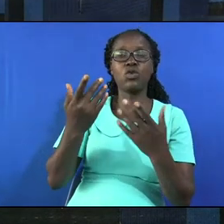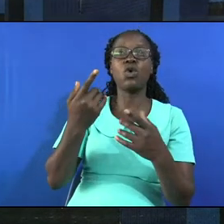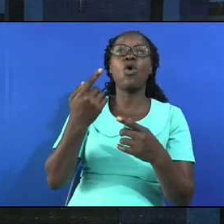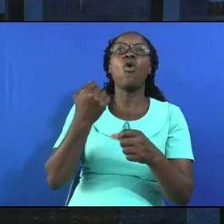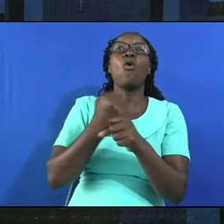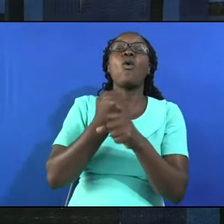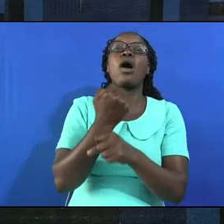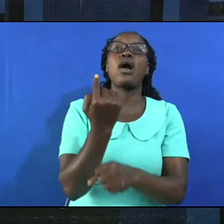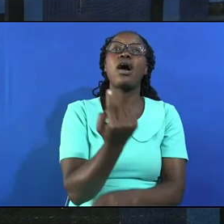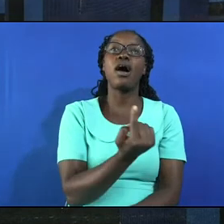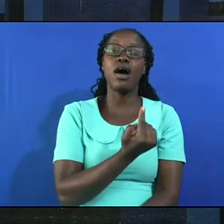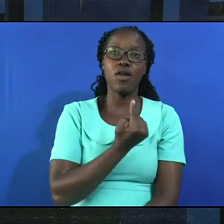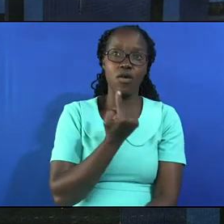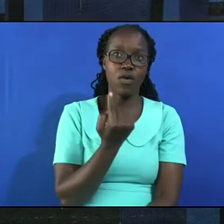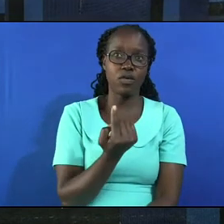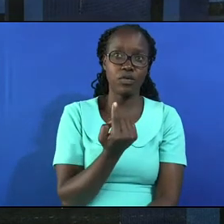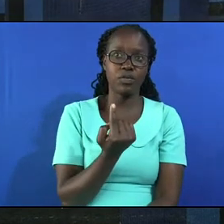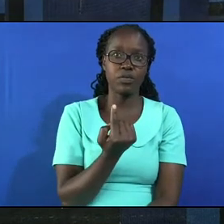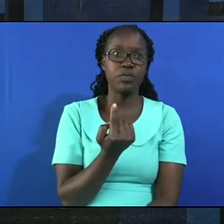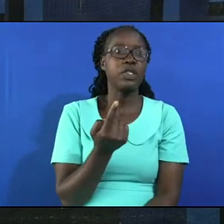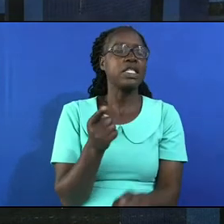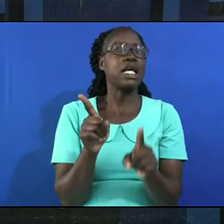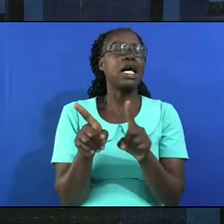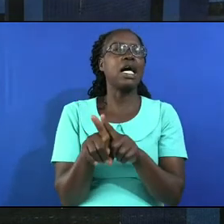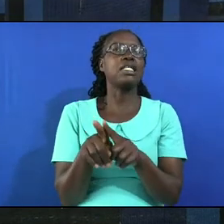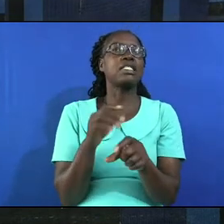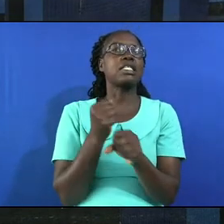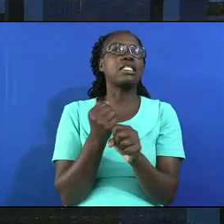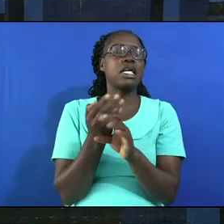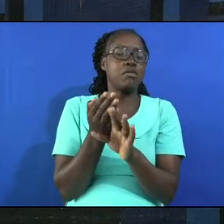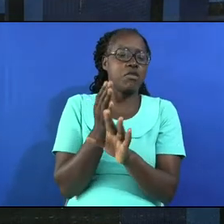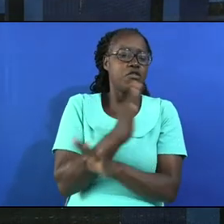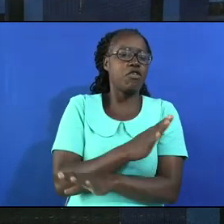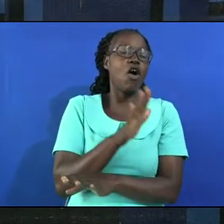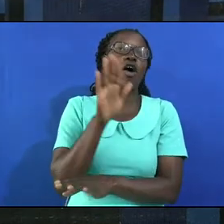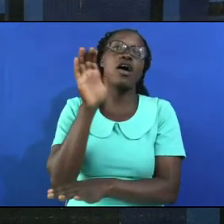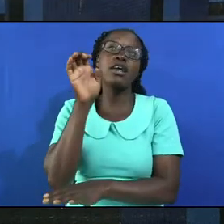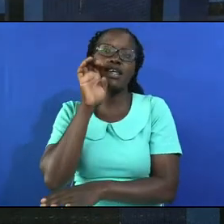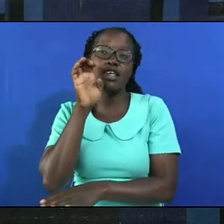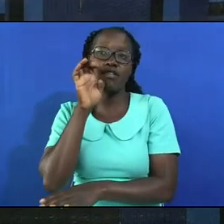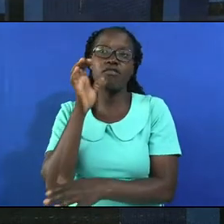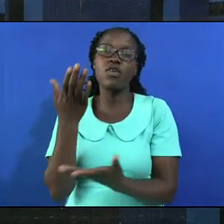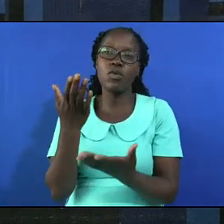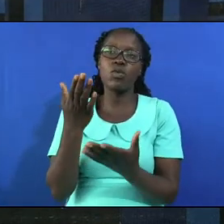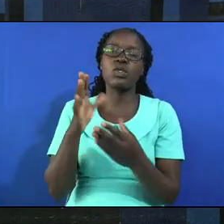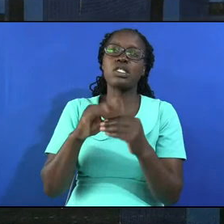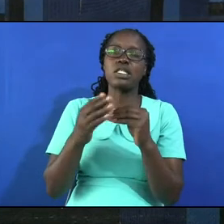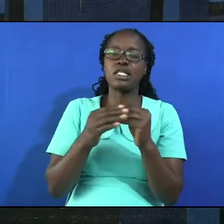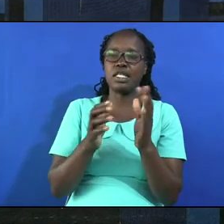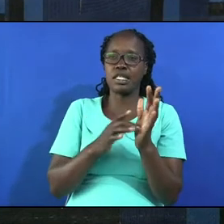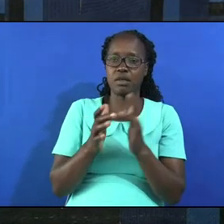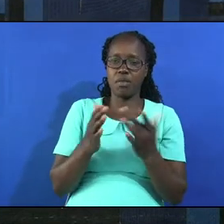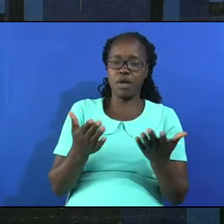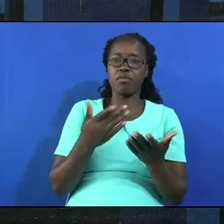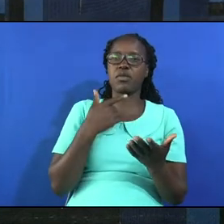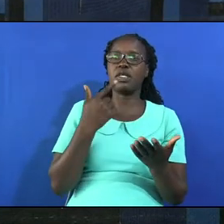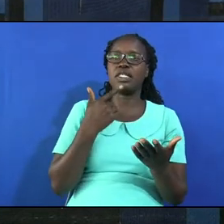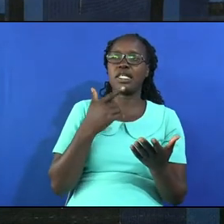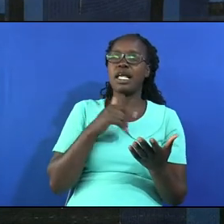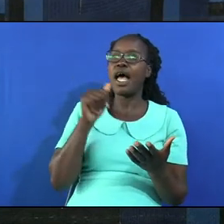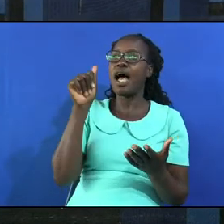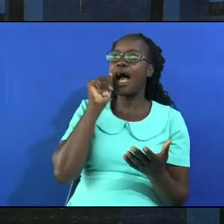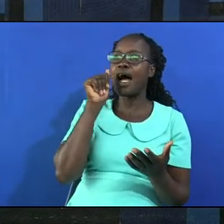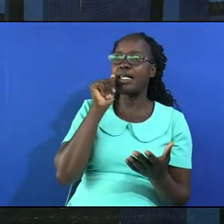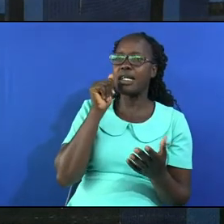alone. As he had done before Eve was created, the Bible says that